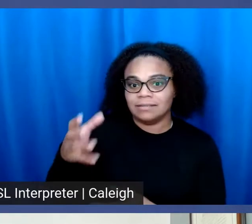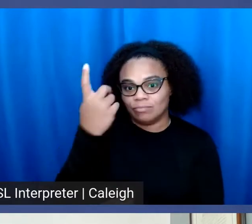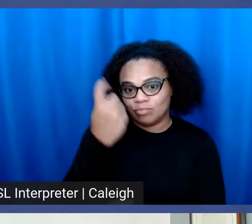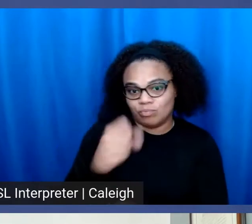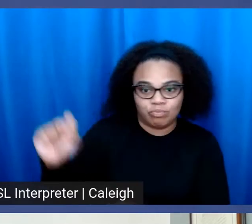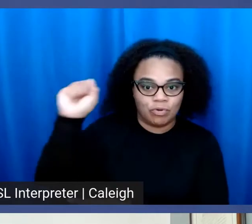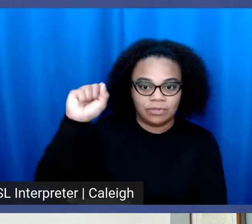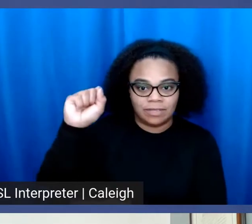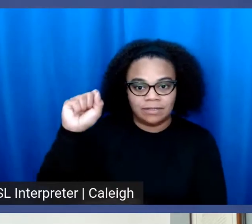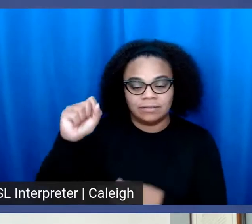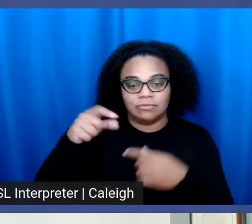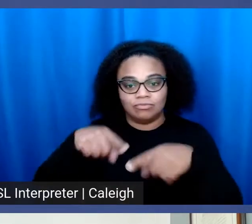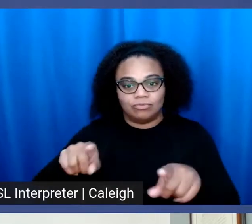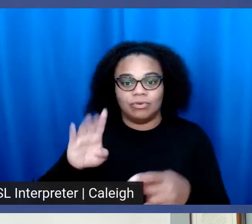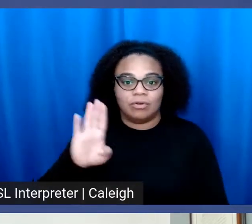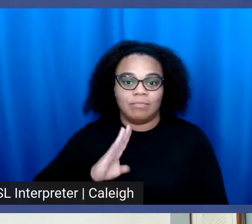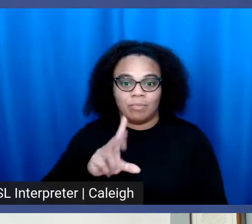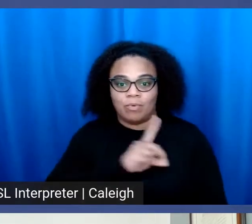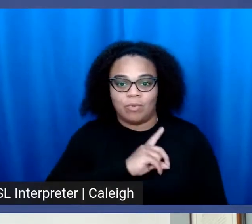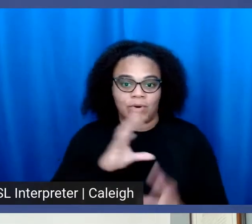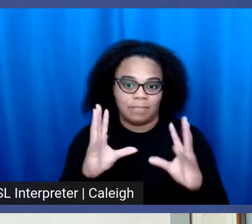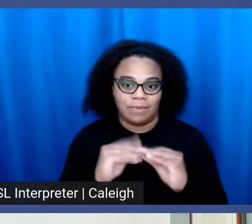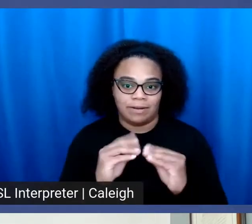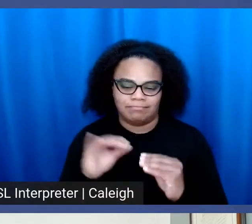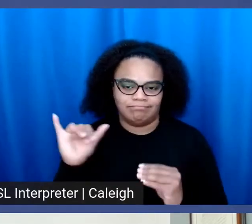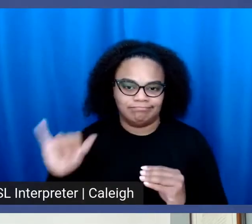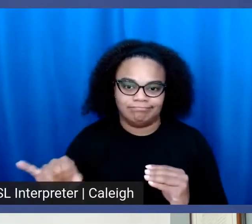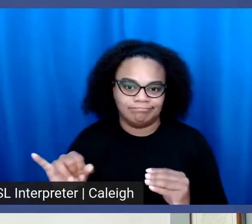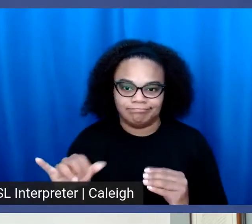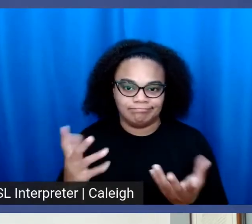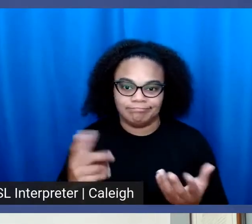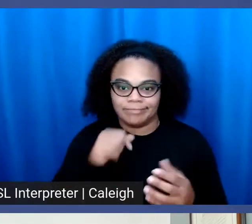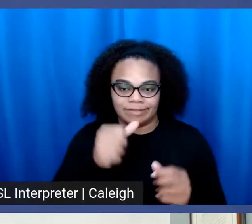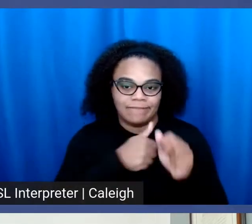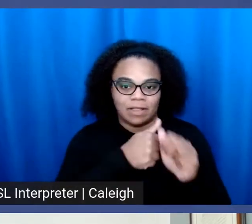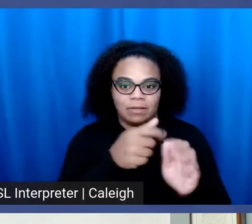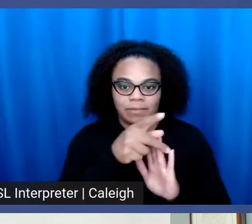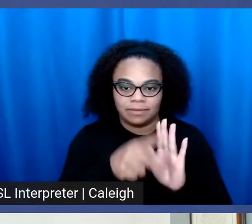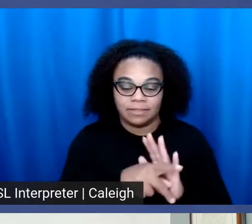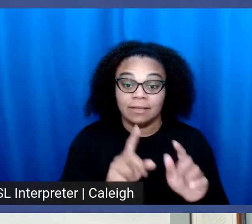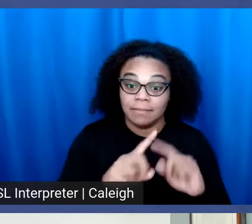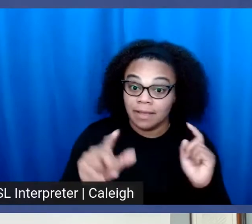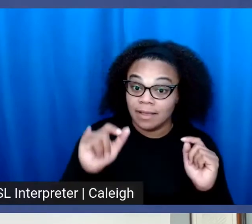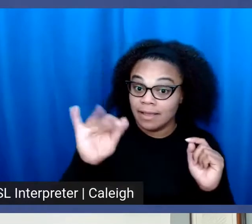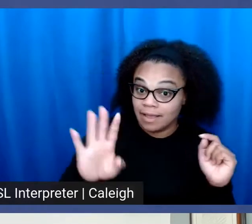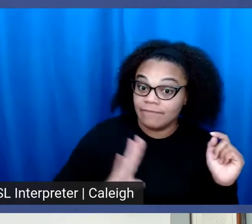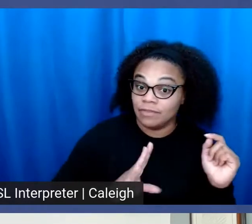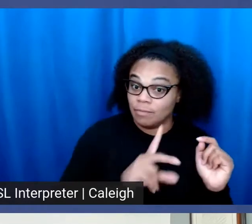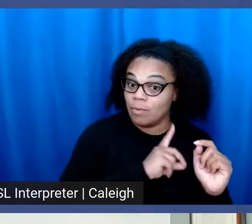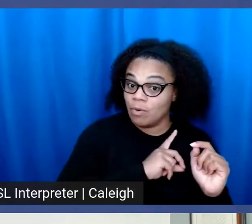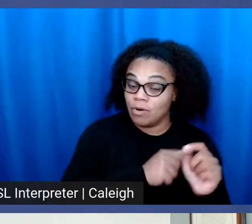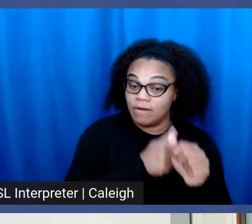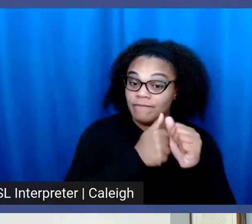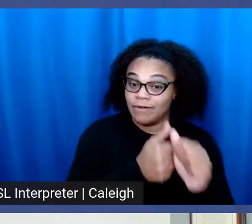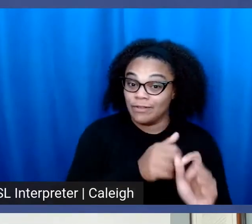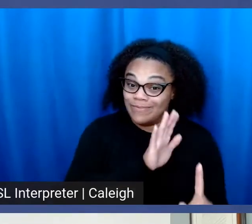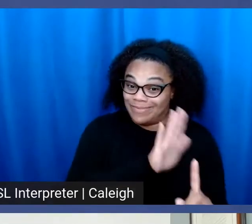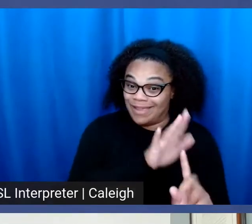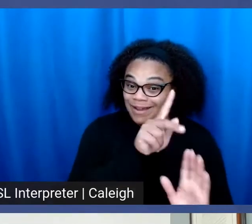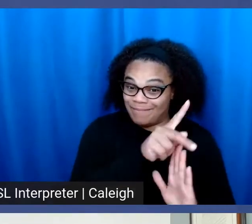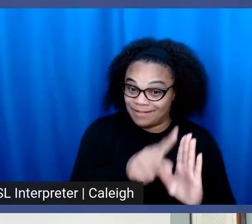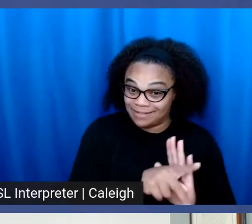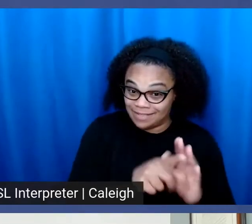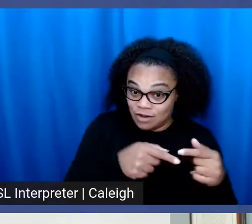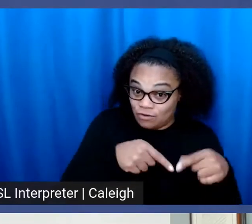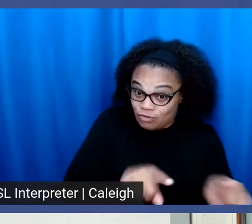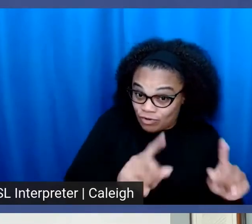the board meeting, well, that's out of bounds immediately. Right. Had the board followed its own policies at that board meeting, they could have